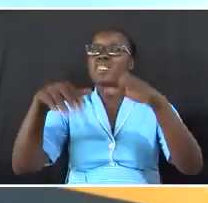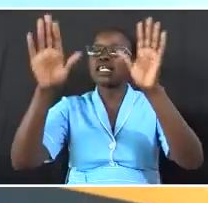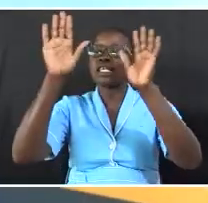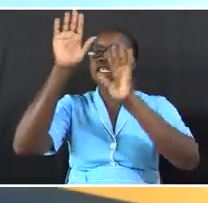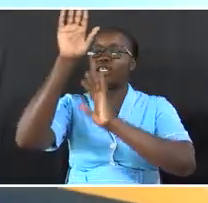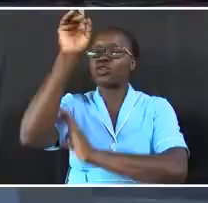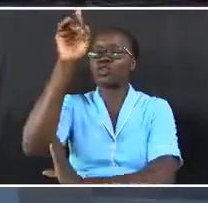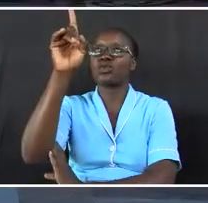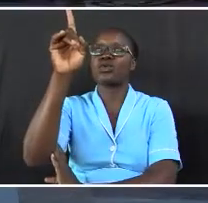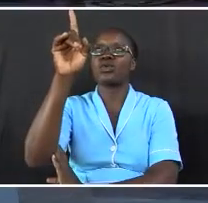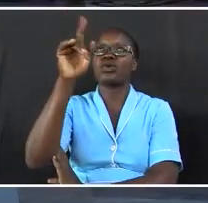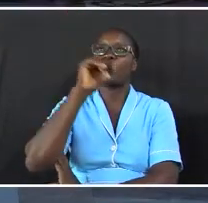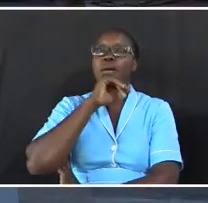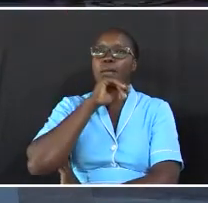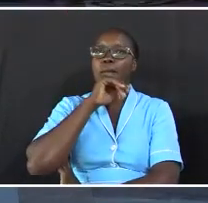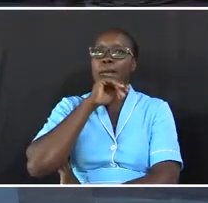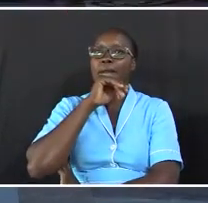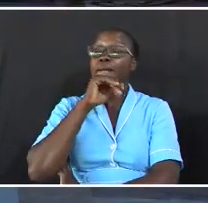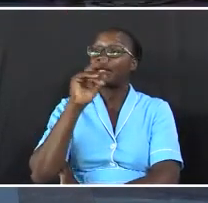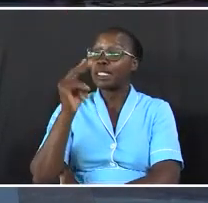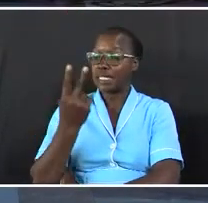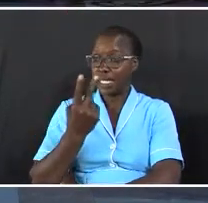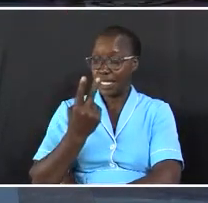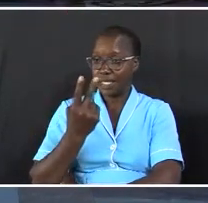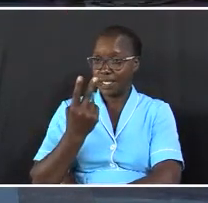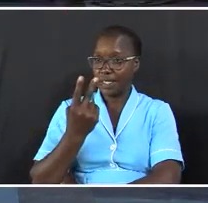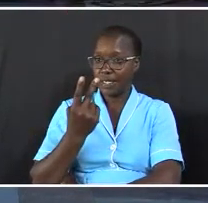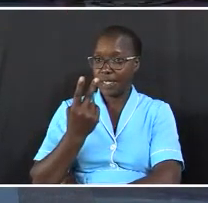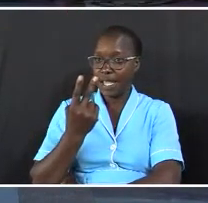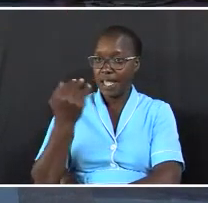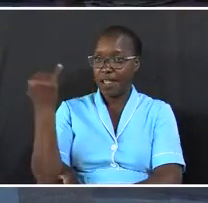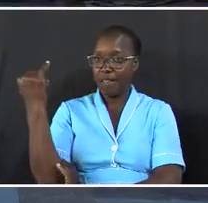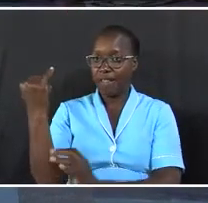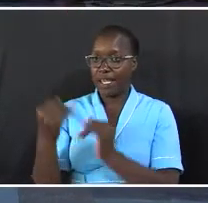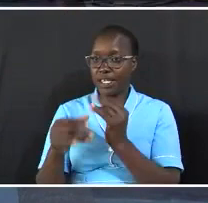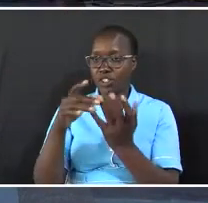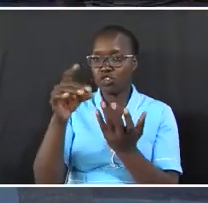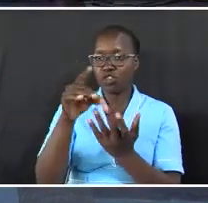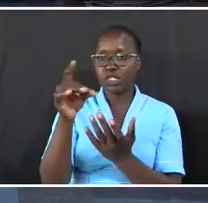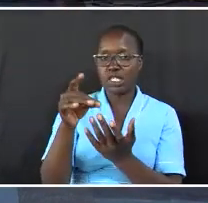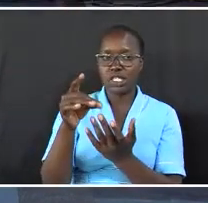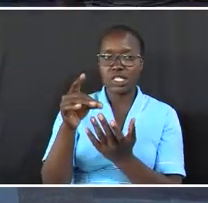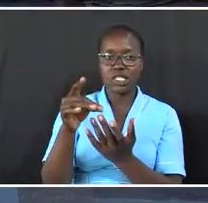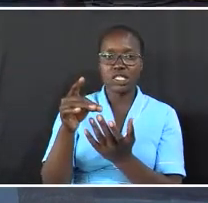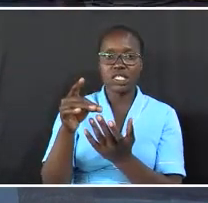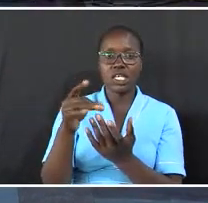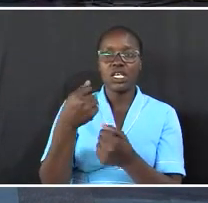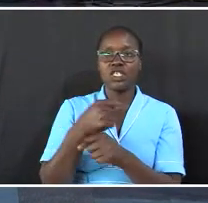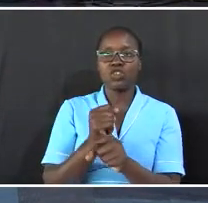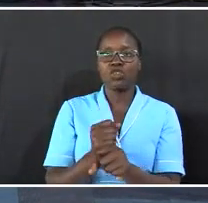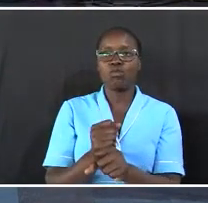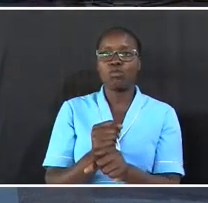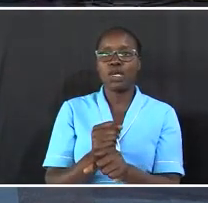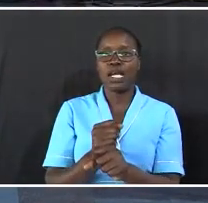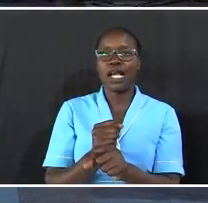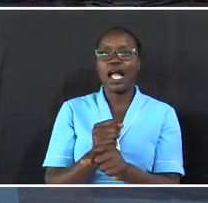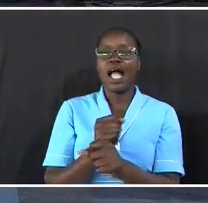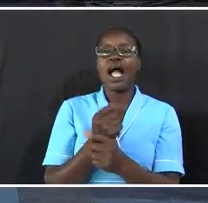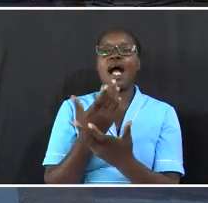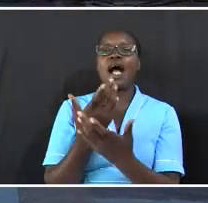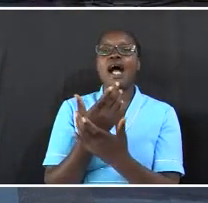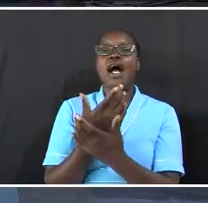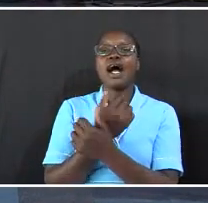you. And the second and the last choice is to make a love